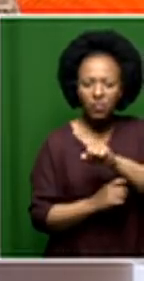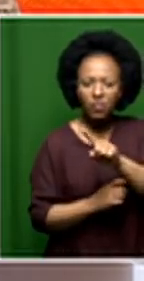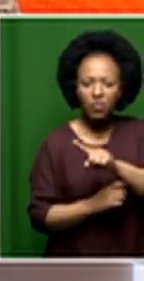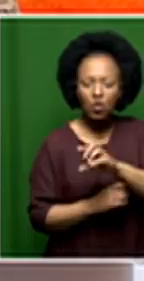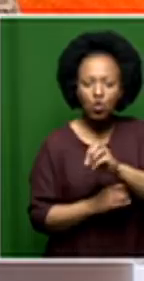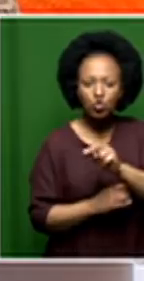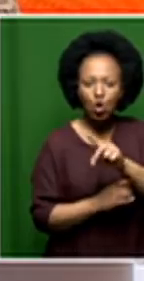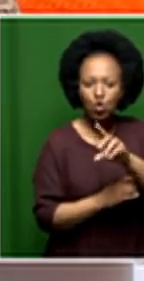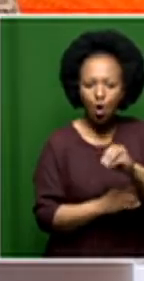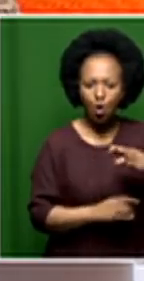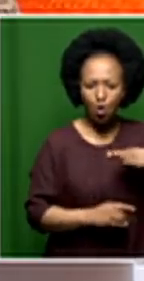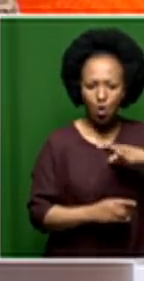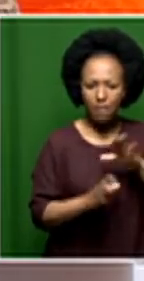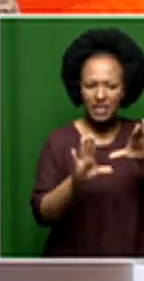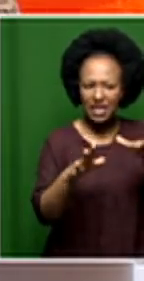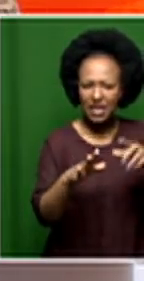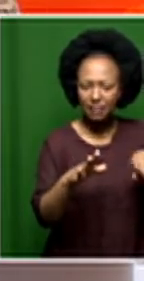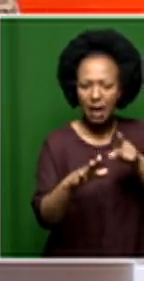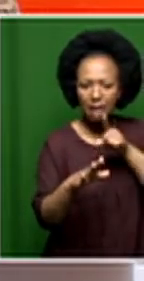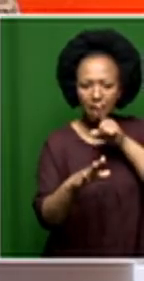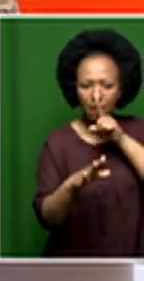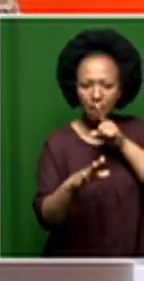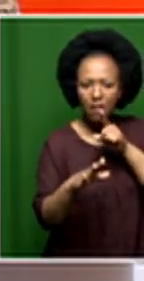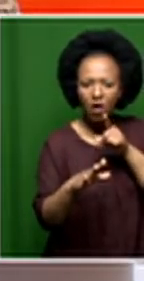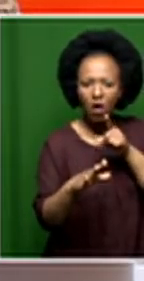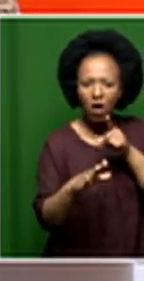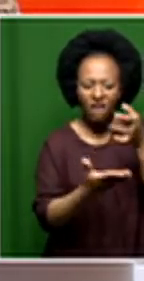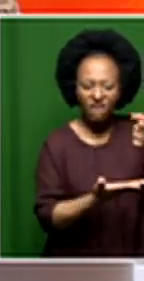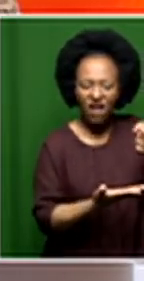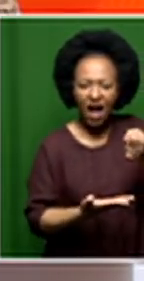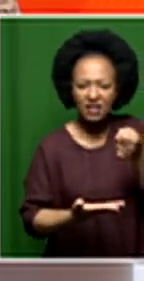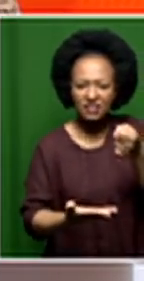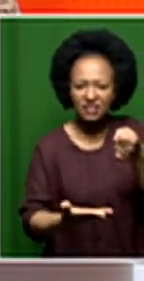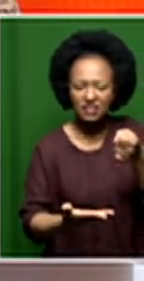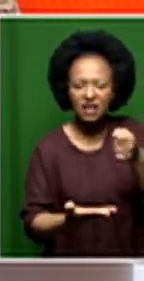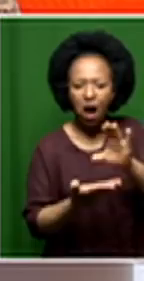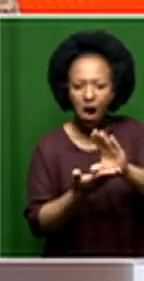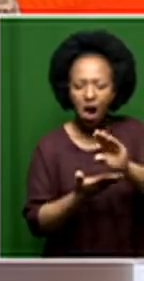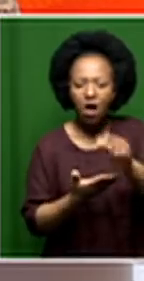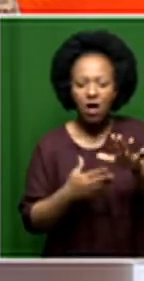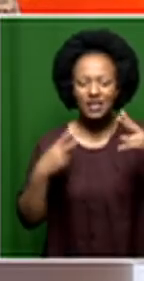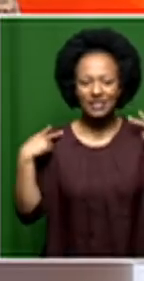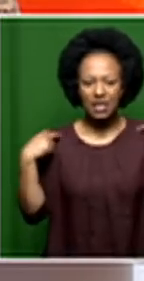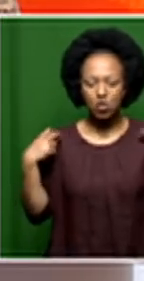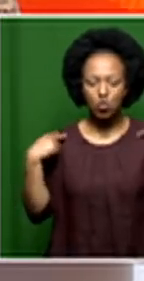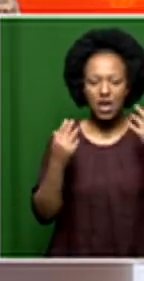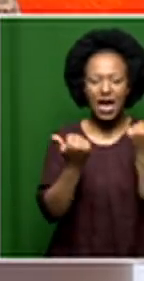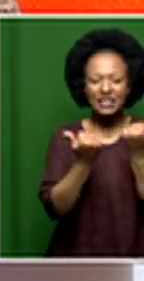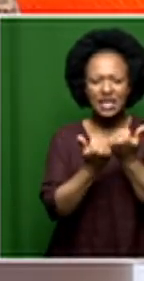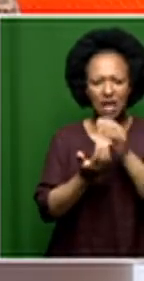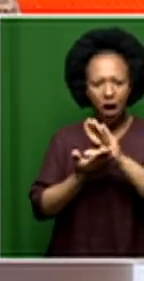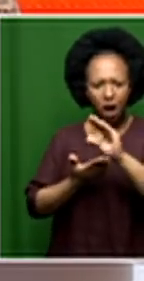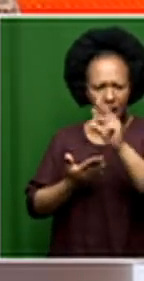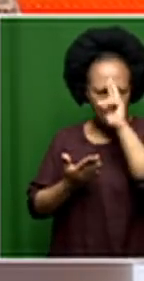Commission that there was a slush fund in the State Security Agency that was used to pay off people. Remember